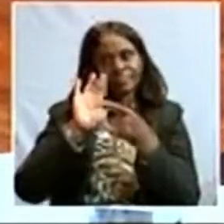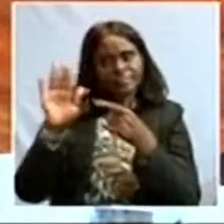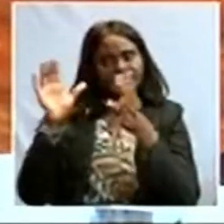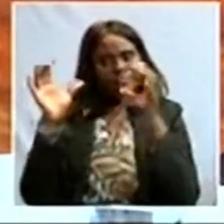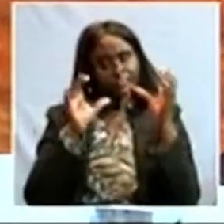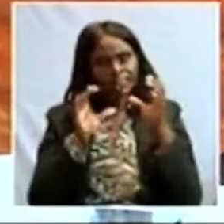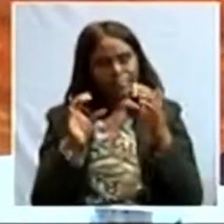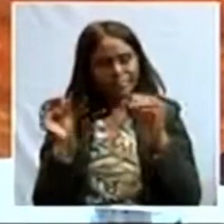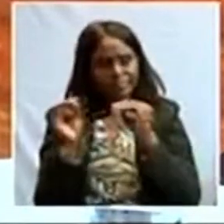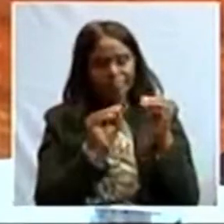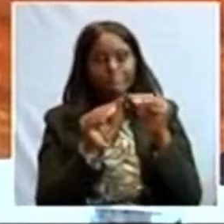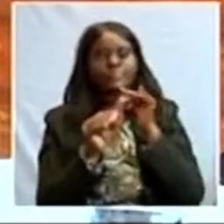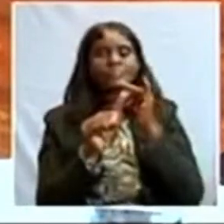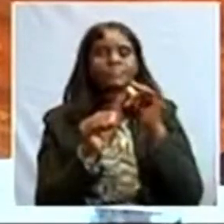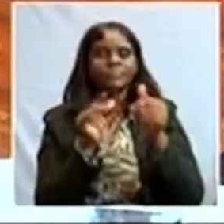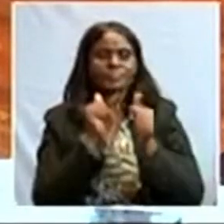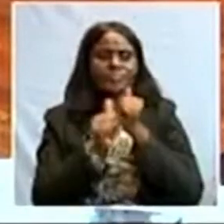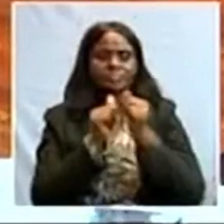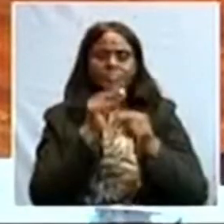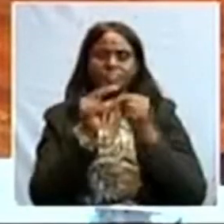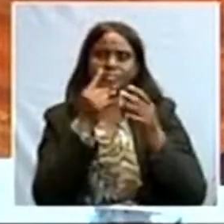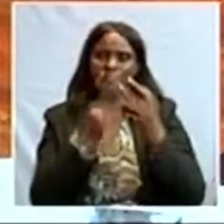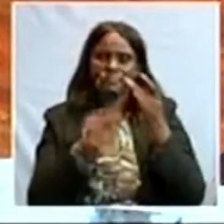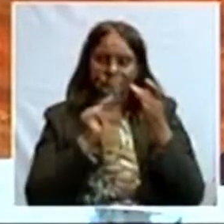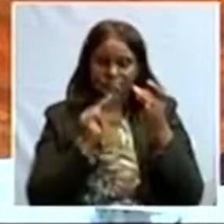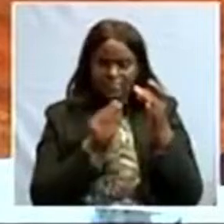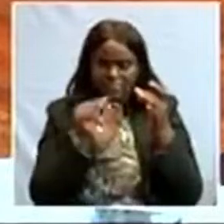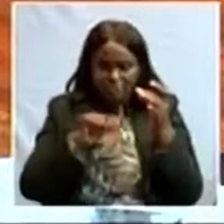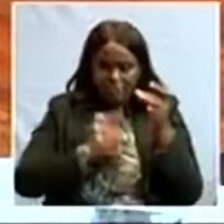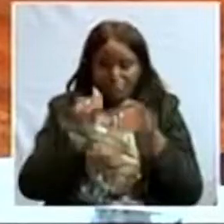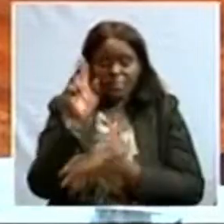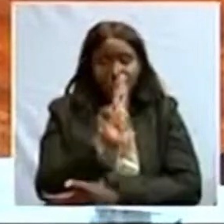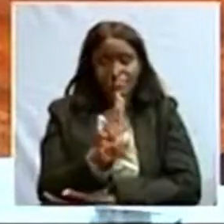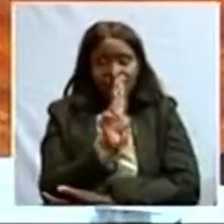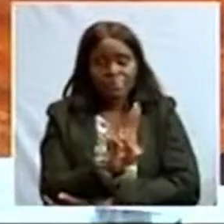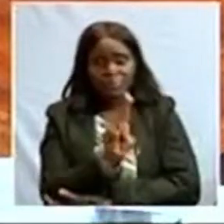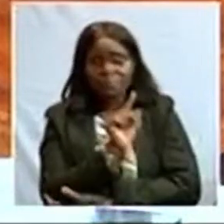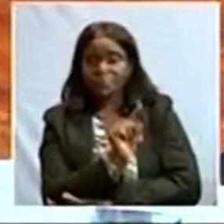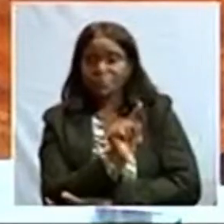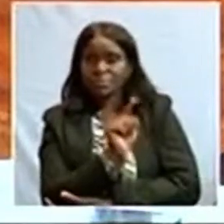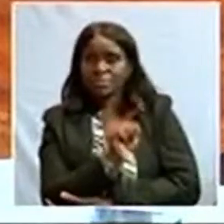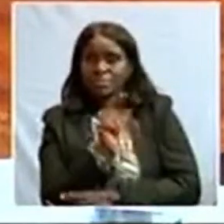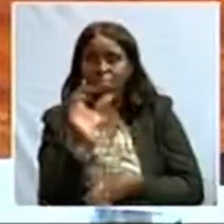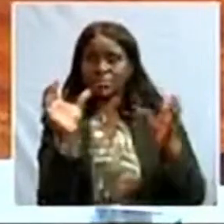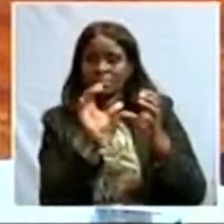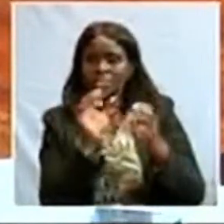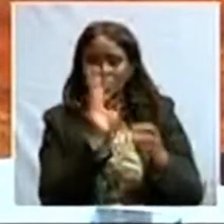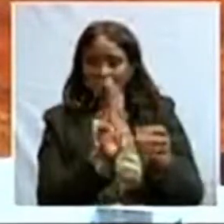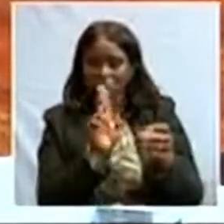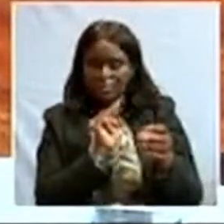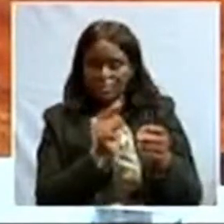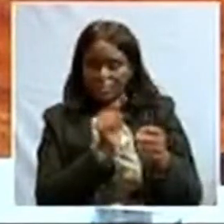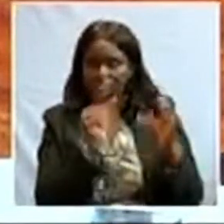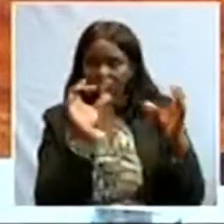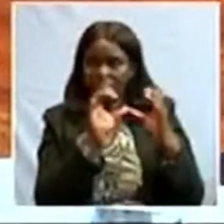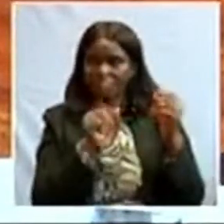council. So which means you are using this committee